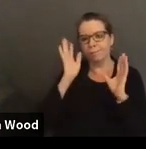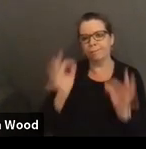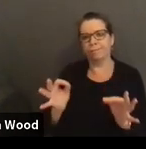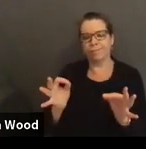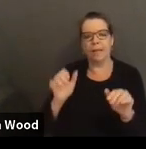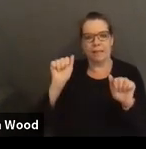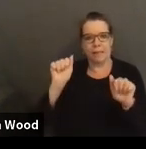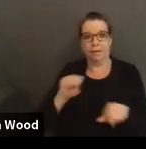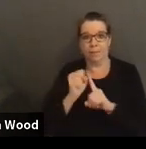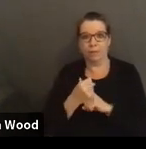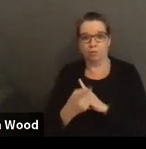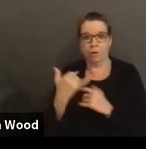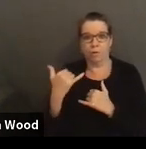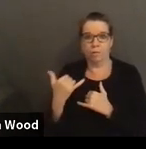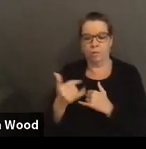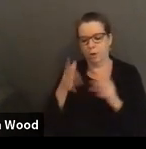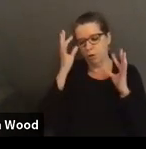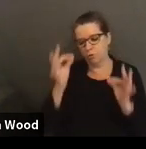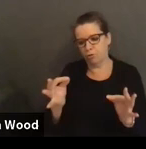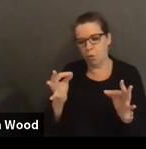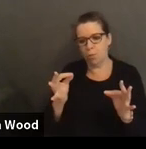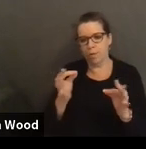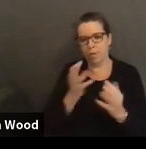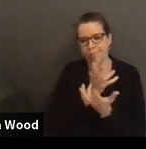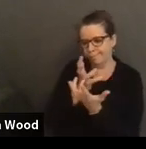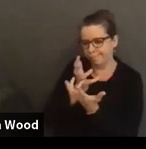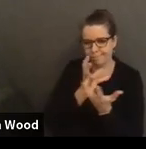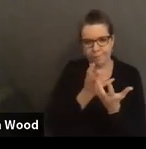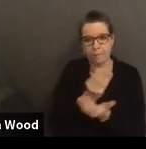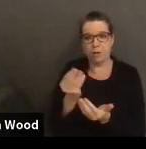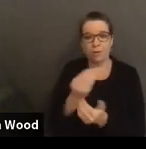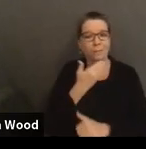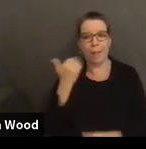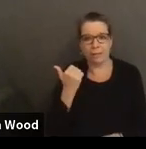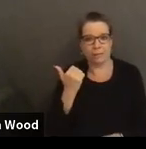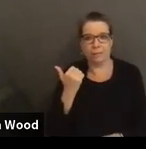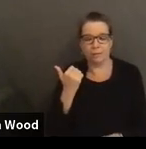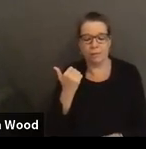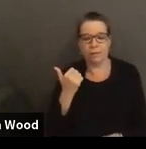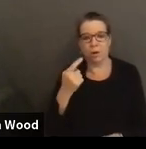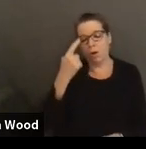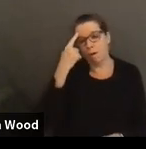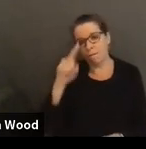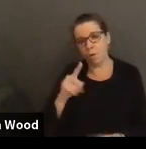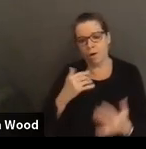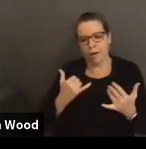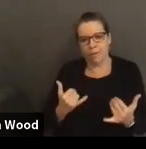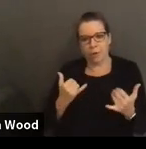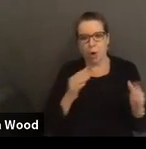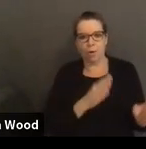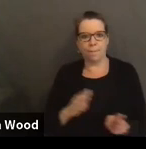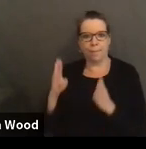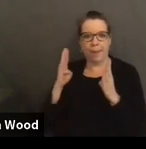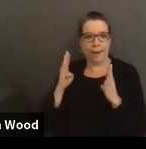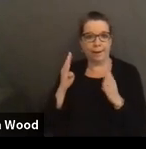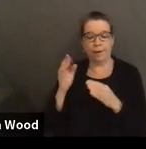be the situation where you determine that adapting materials is best for the current planning because you